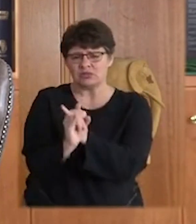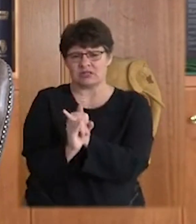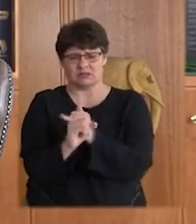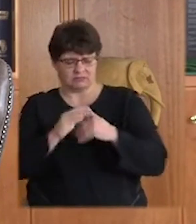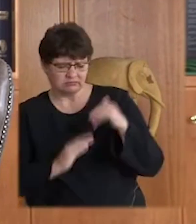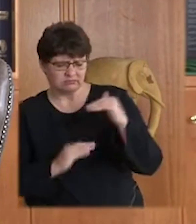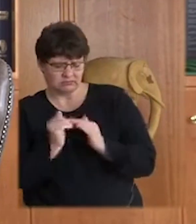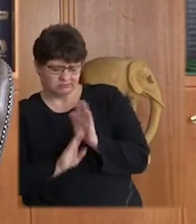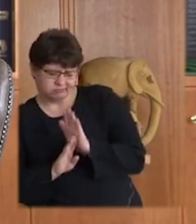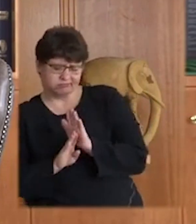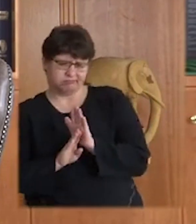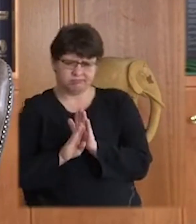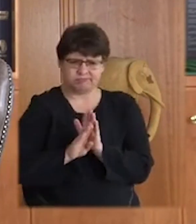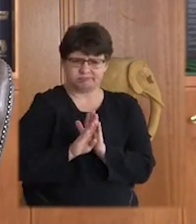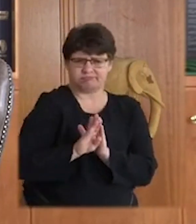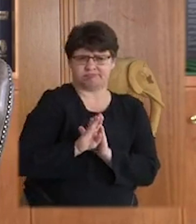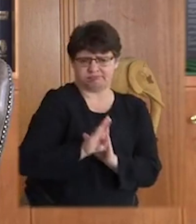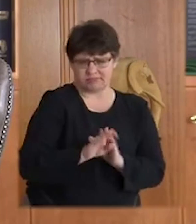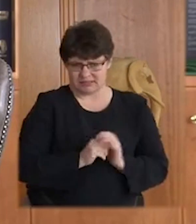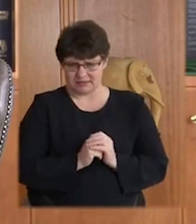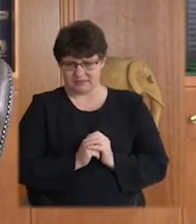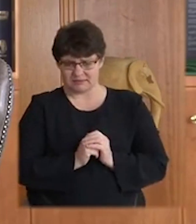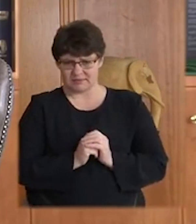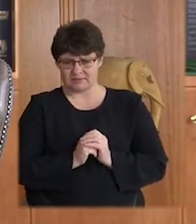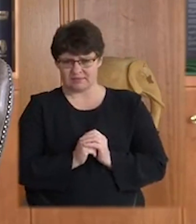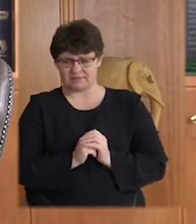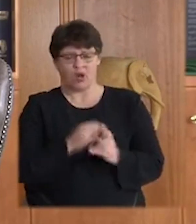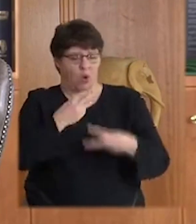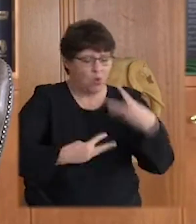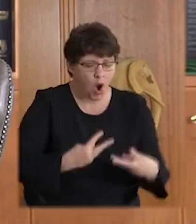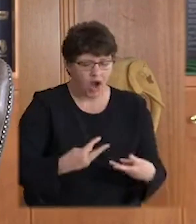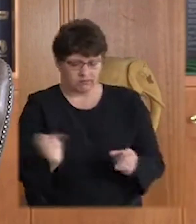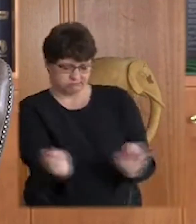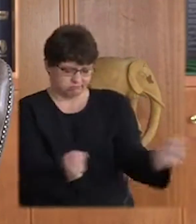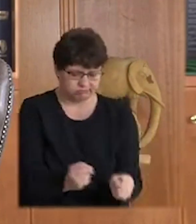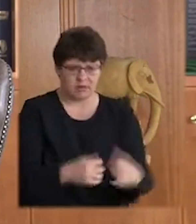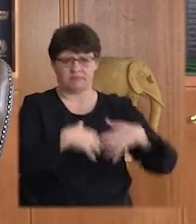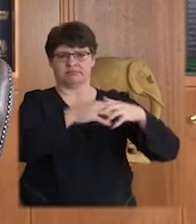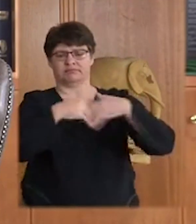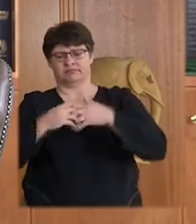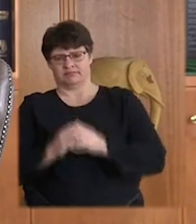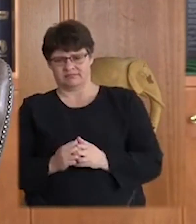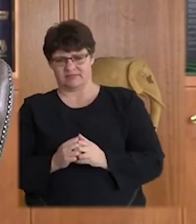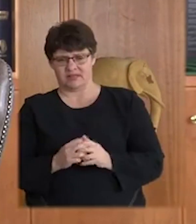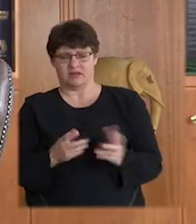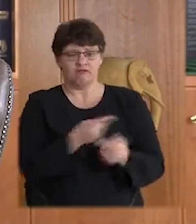have initiated work, internship, and study opportunities for young